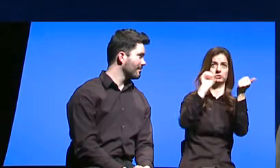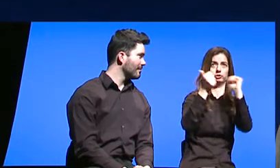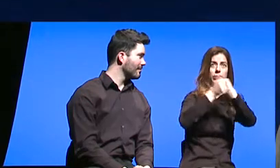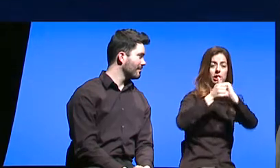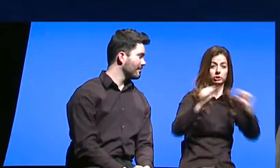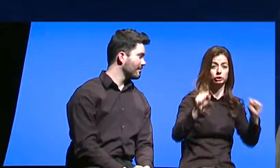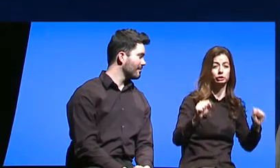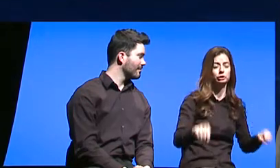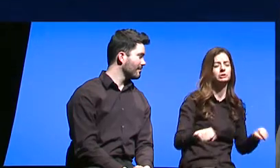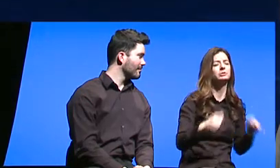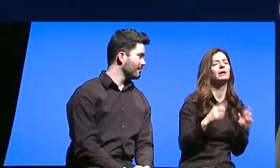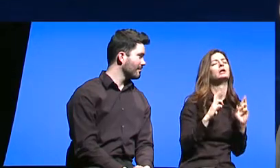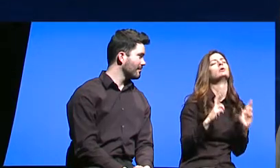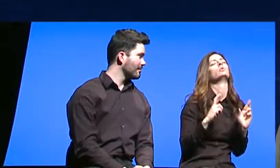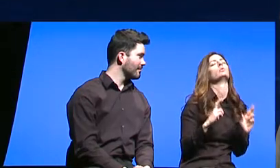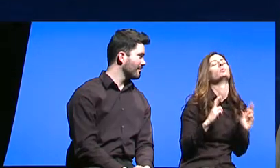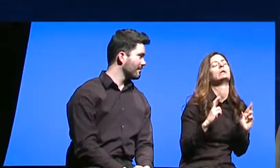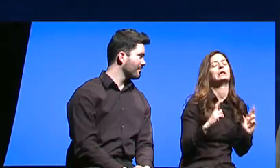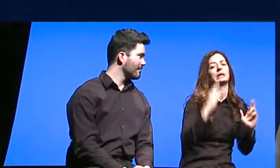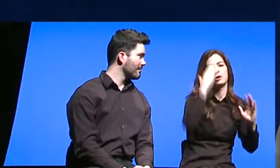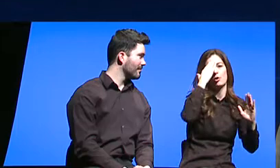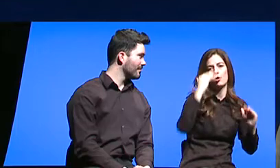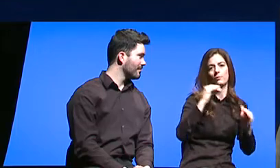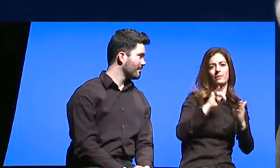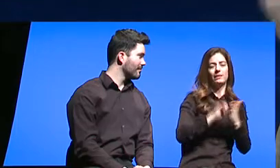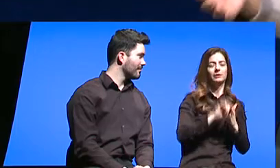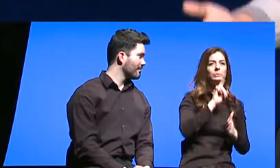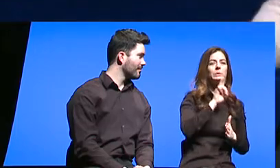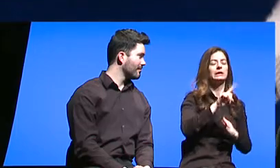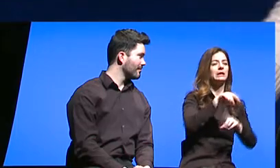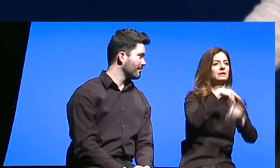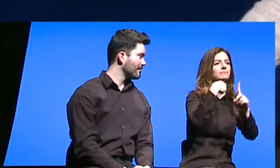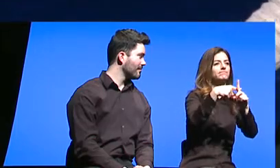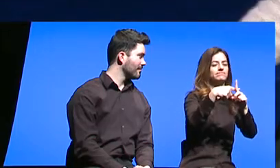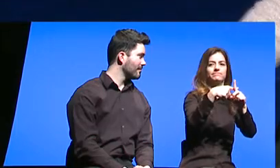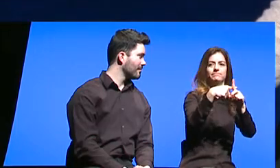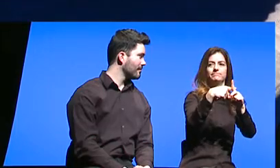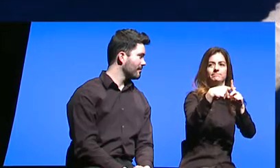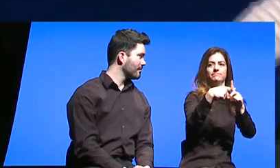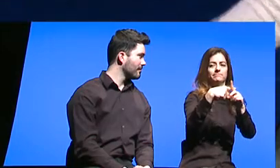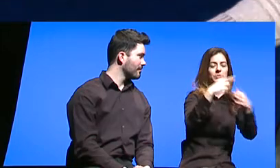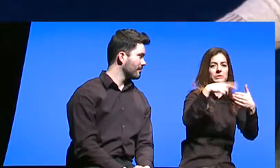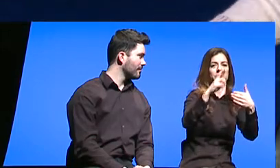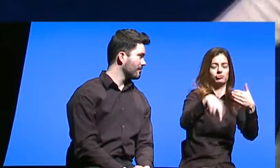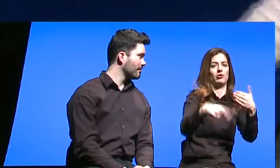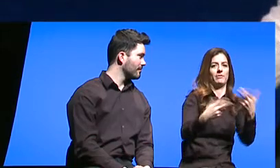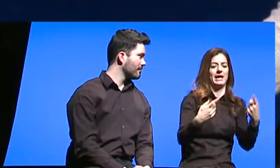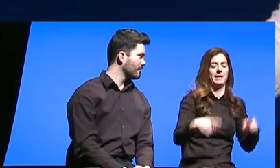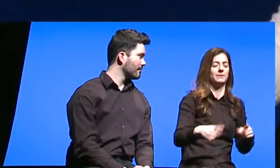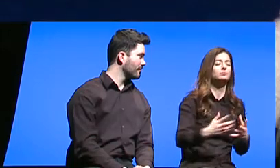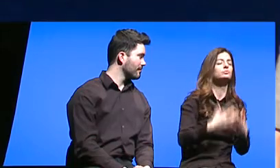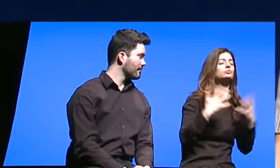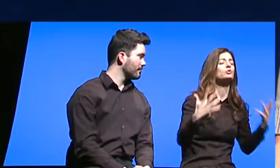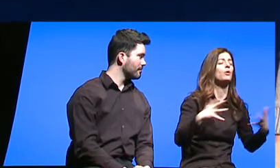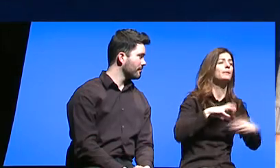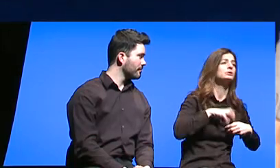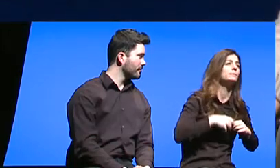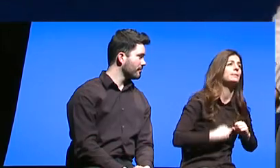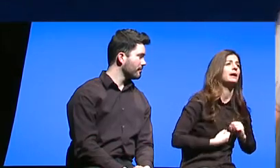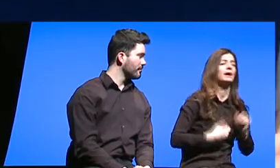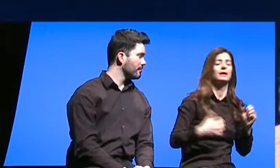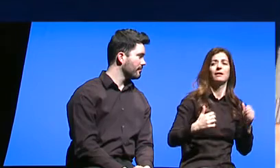really, really hope that that is, like, the shining light that comes out of so much pain and so many people's, like, lives being completely